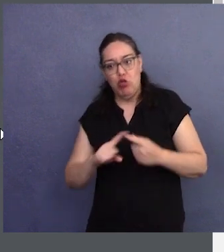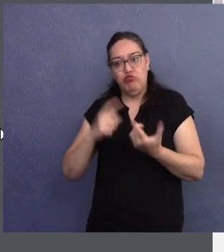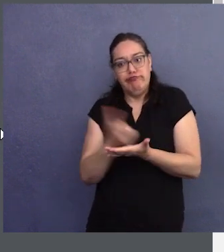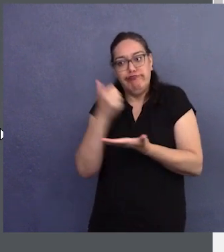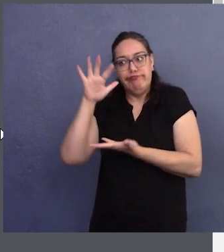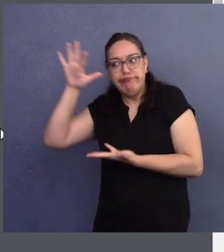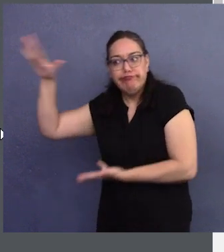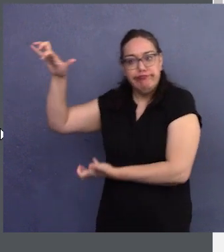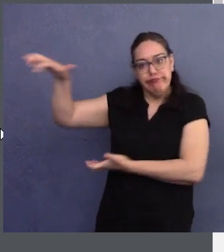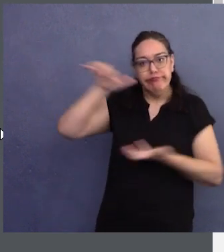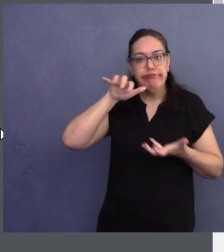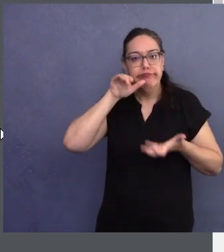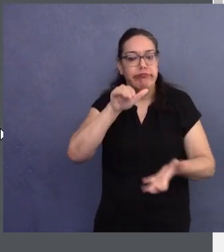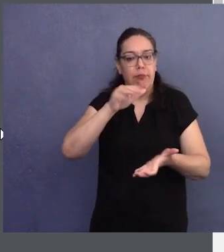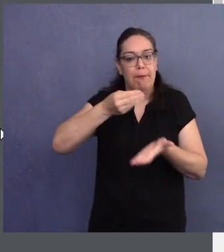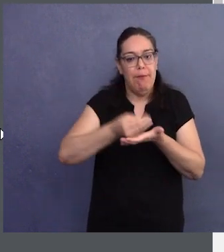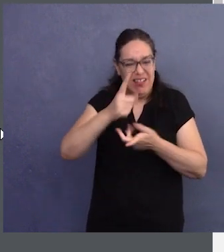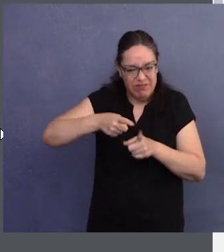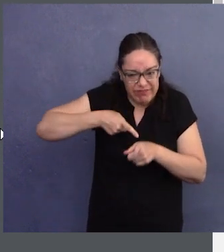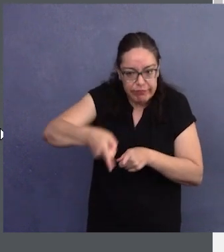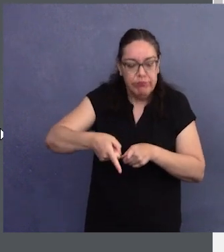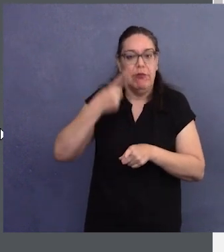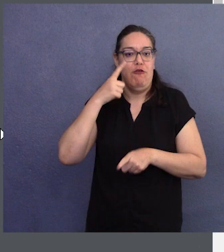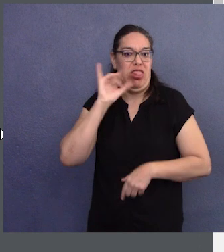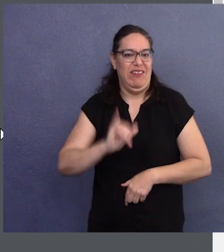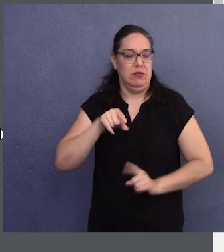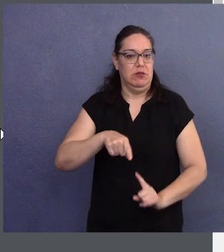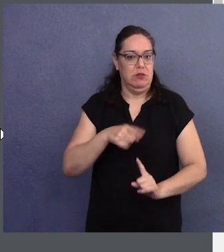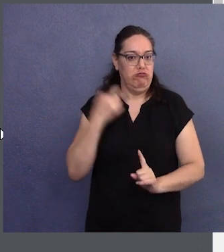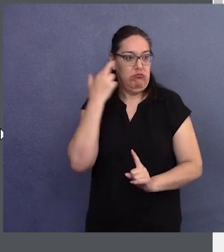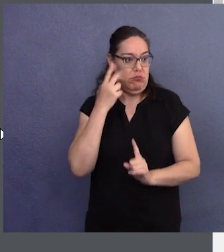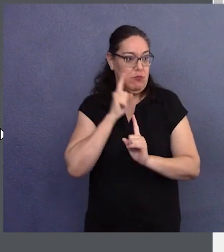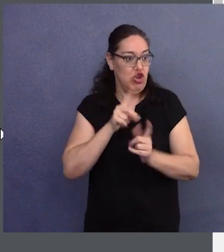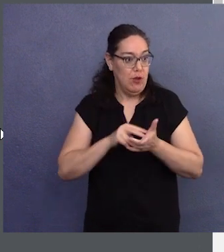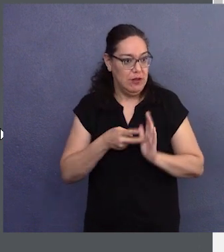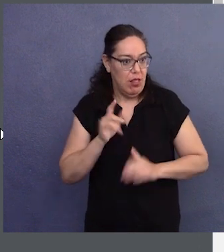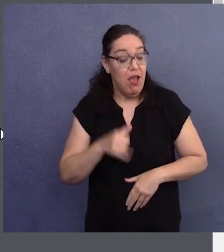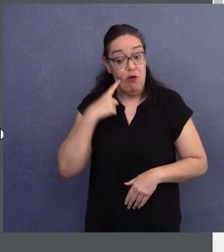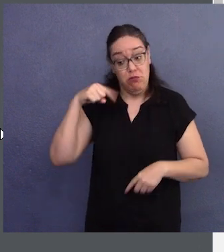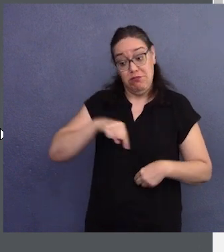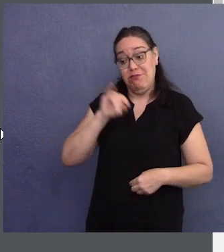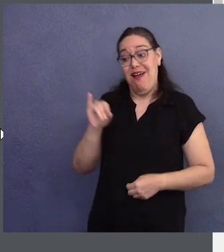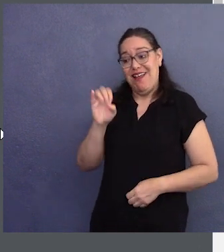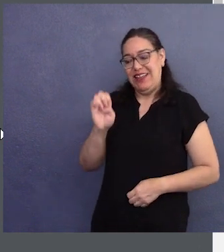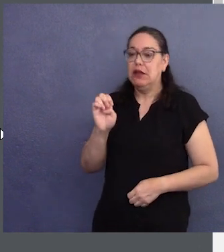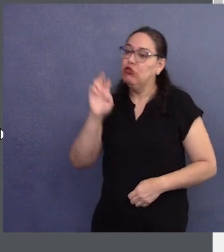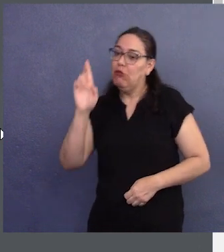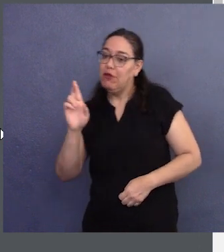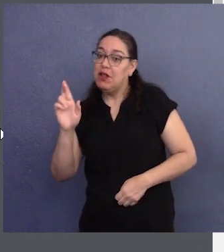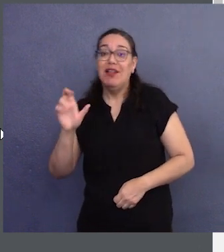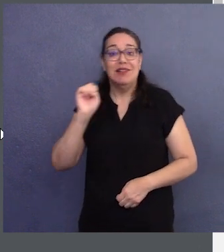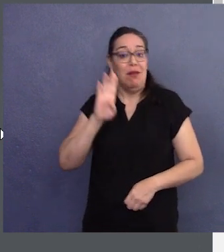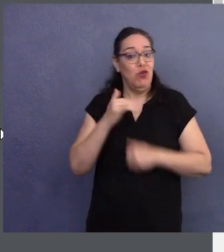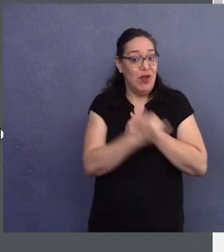chunk of dollars specifically for this purpose. So for the IE, which is Riverside and San